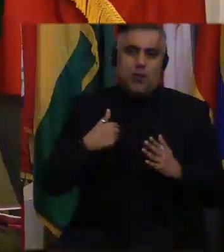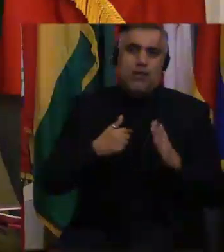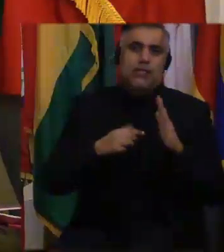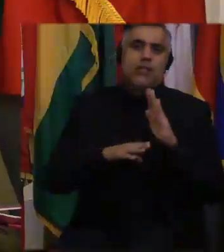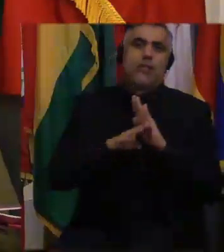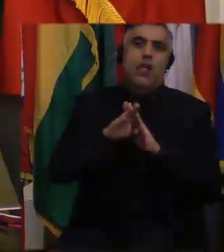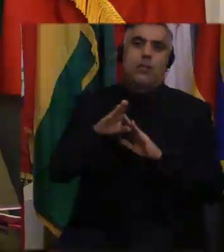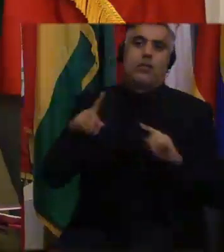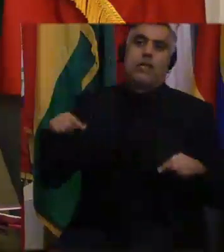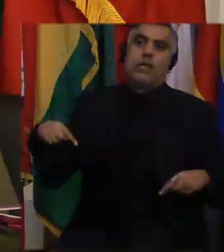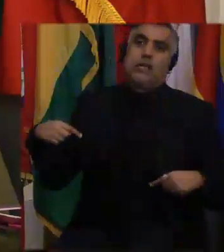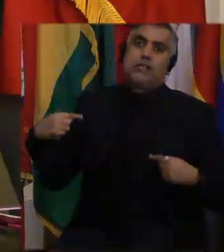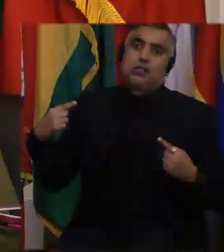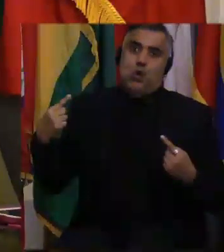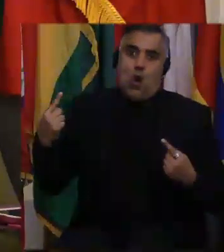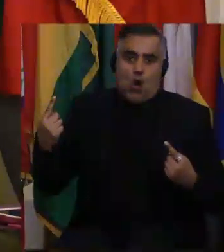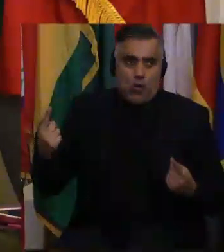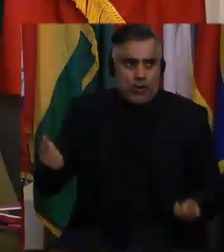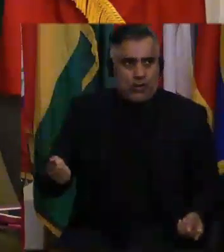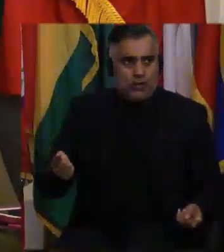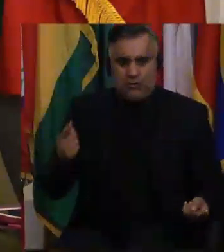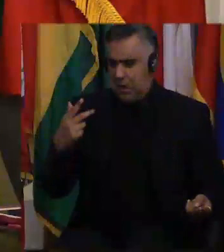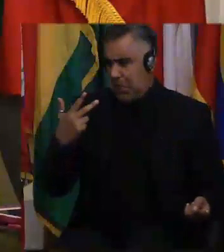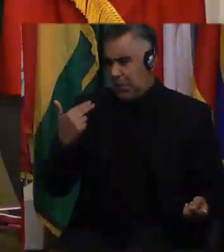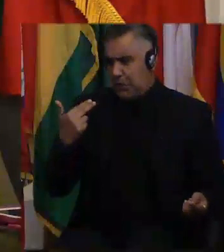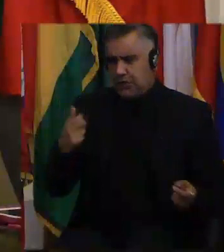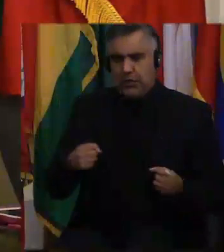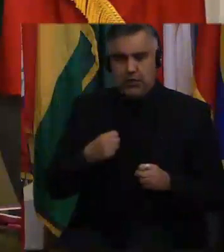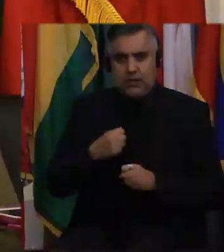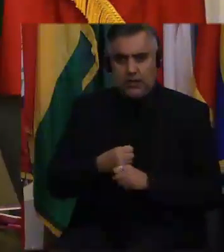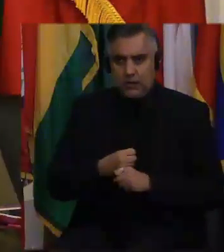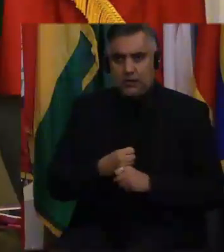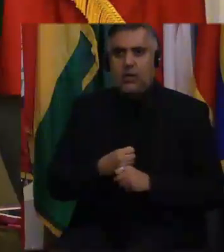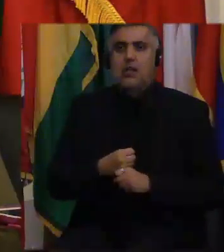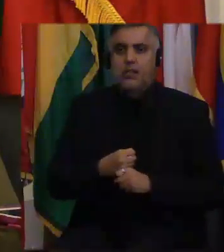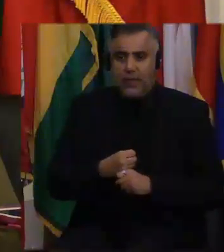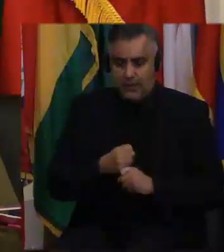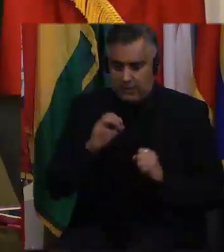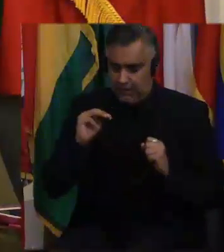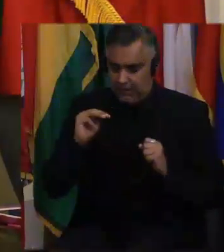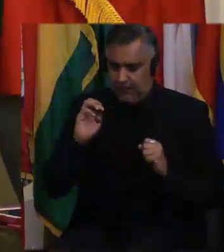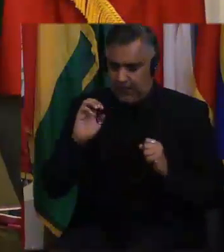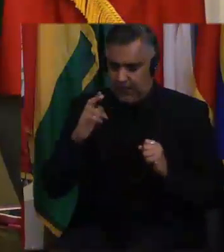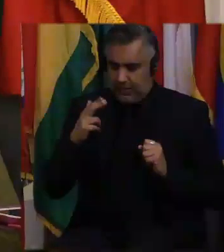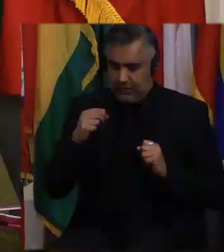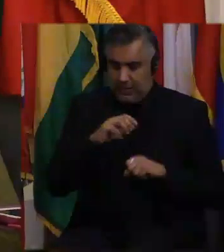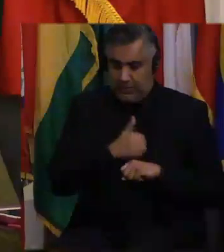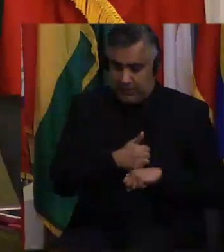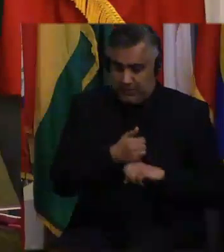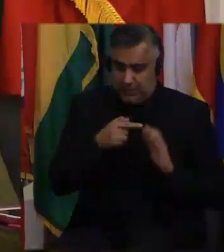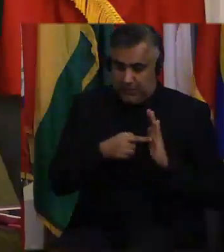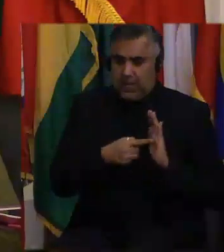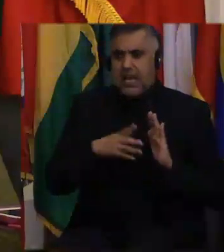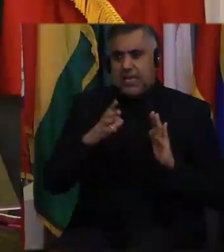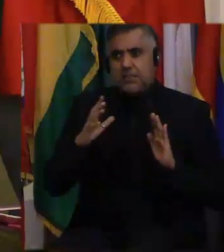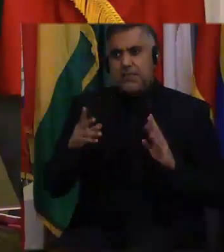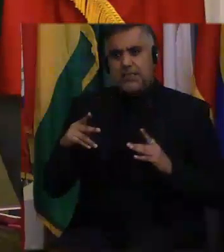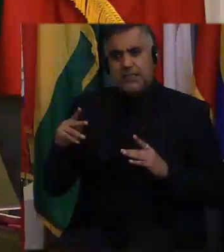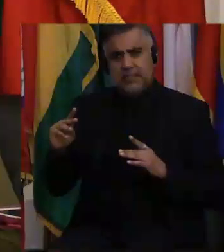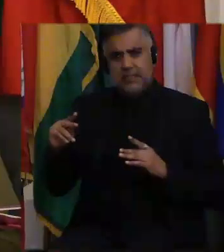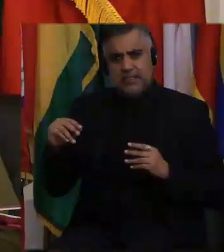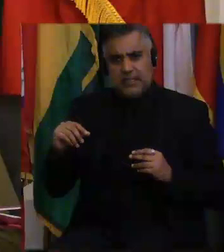lo largo de estos 13 años que tiene de existencia el mecanismo, que se ha hecho muy fluido y que ha permitido los